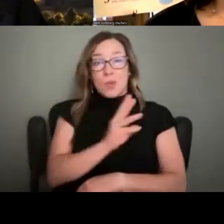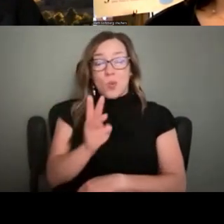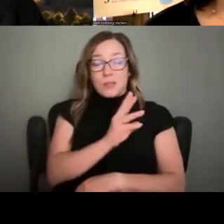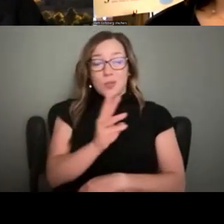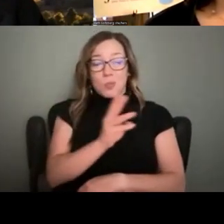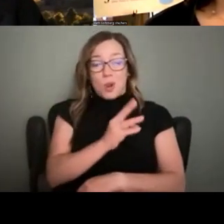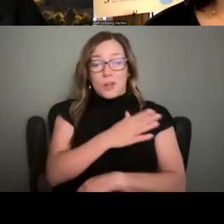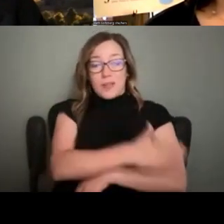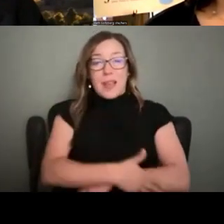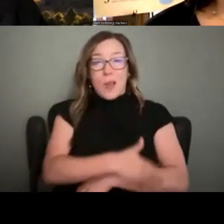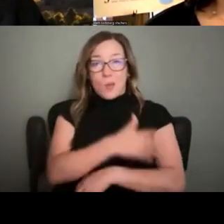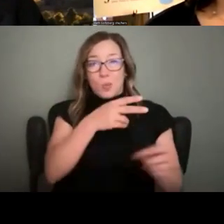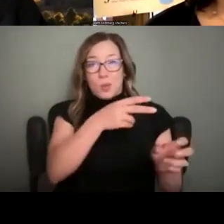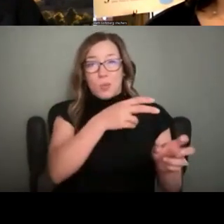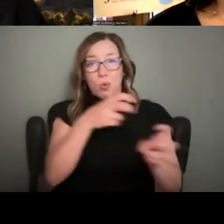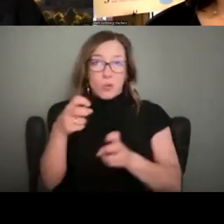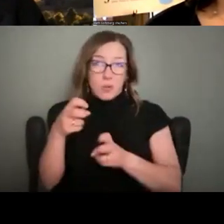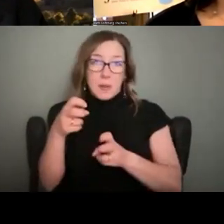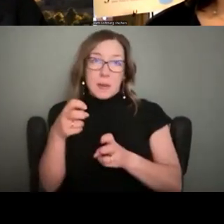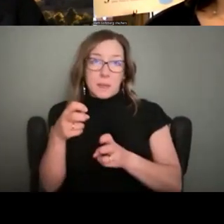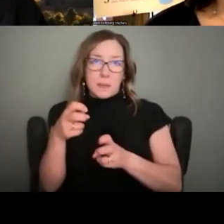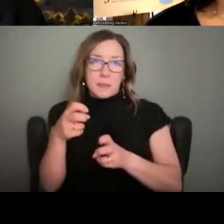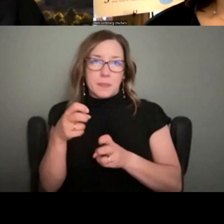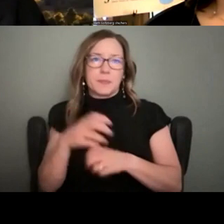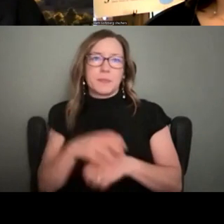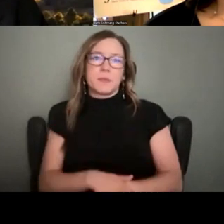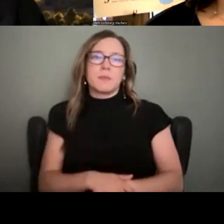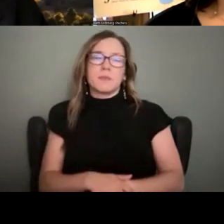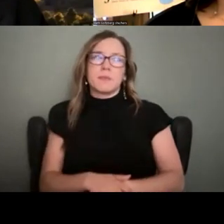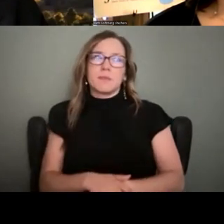county, and it's not, and I mean,